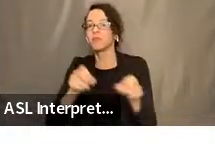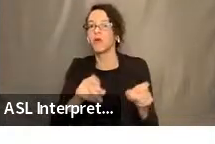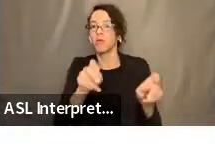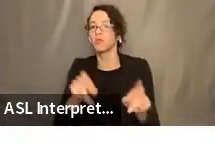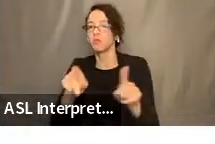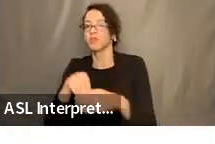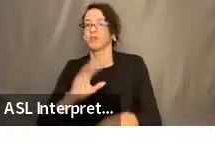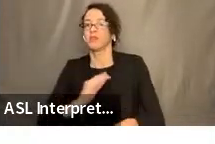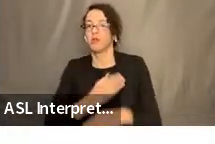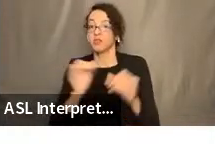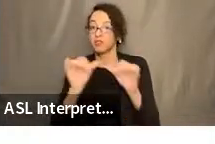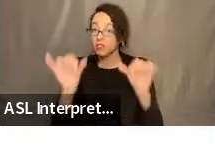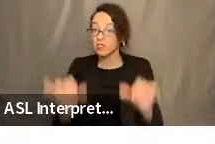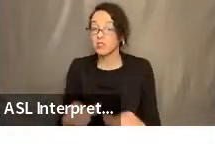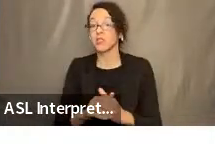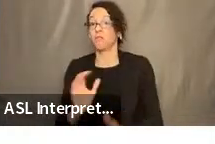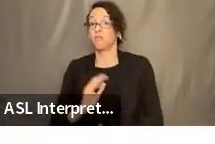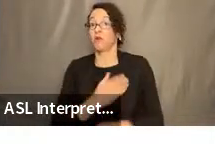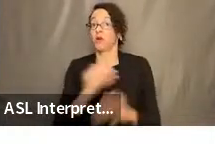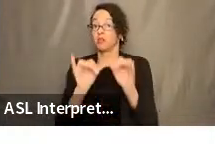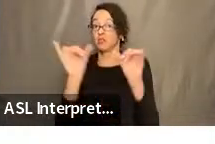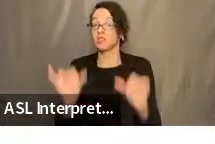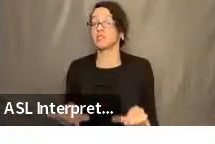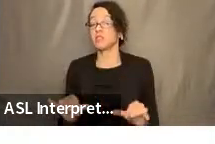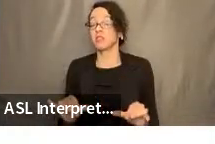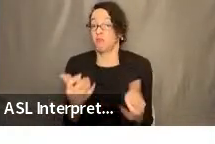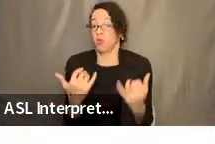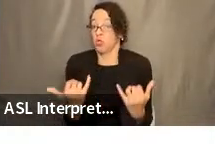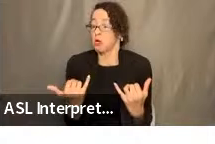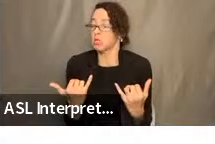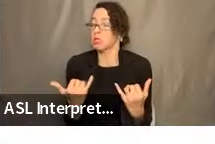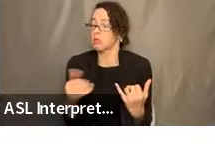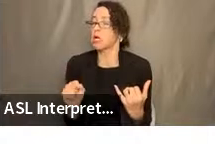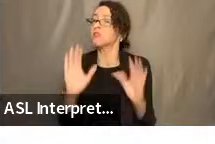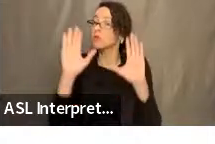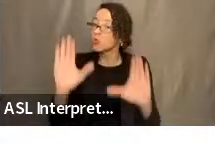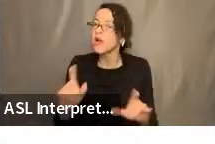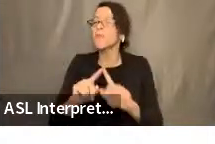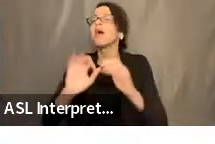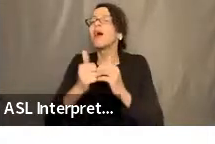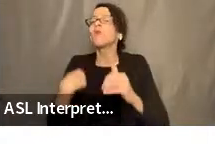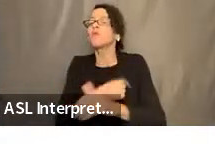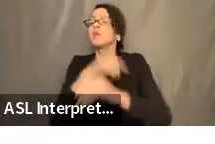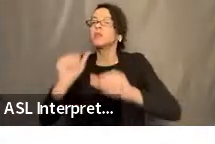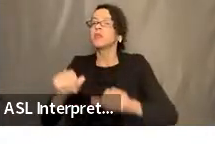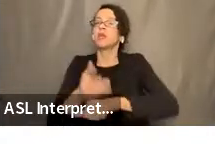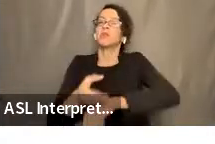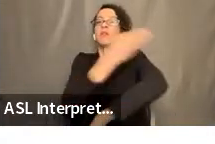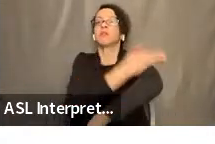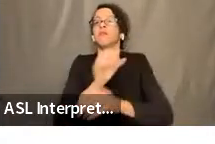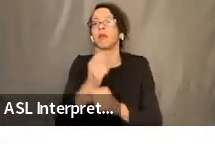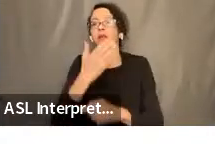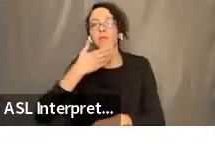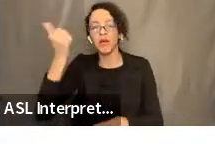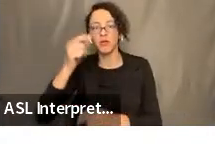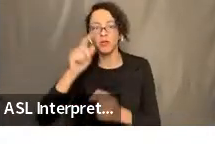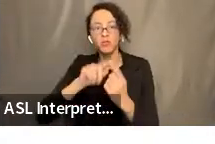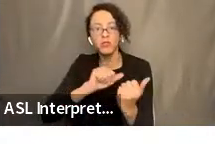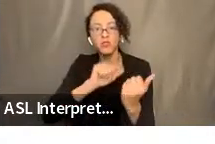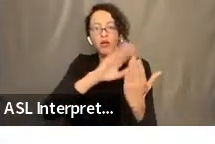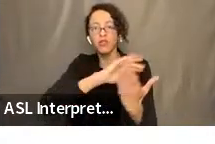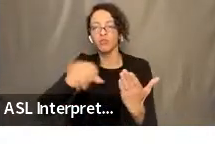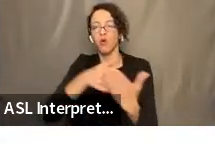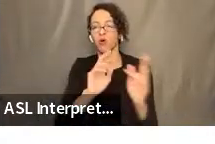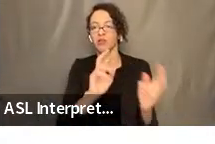how we can make it even better to equitably address some of the issues. I think the biggest one was that scenario 2, which